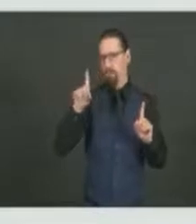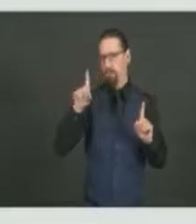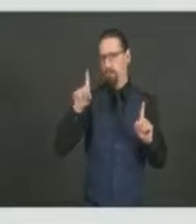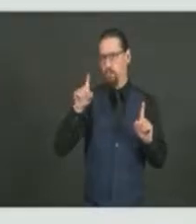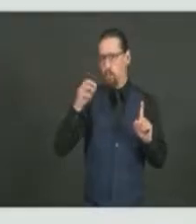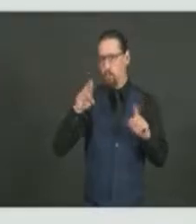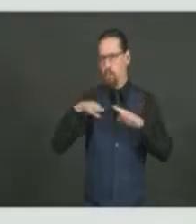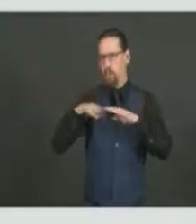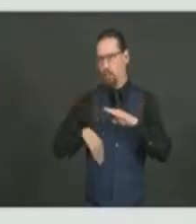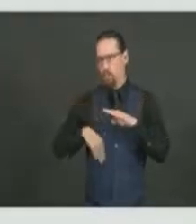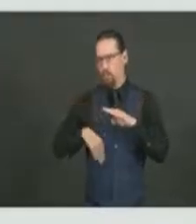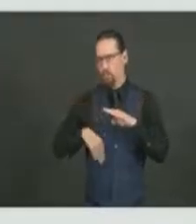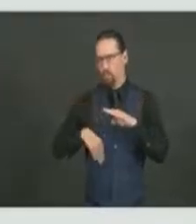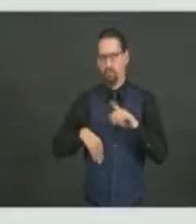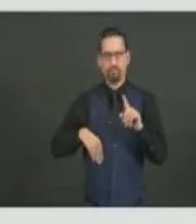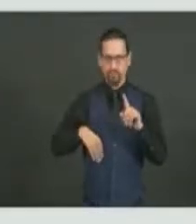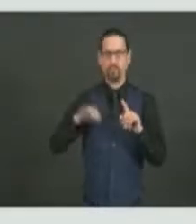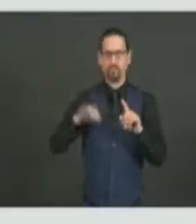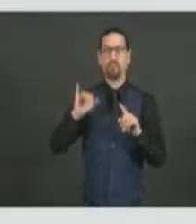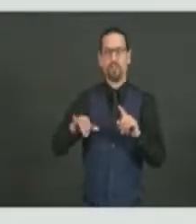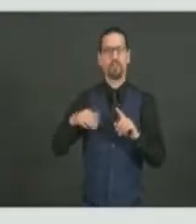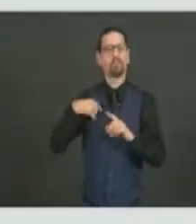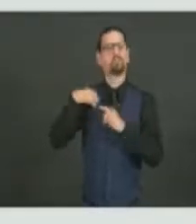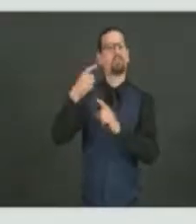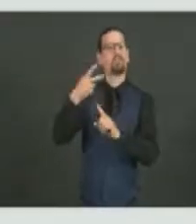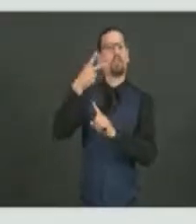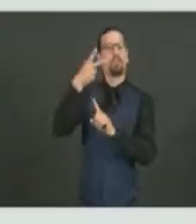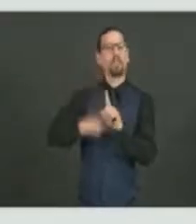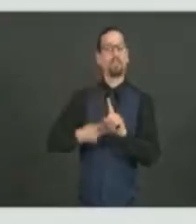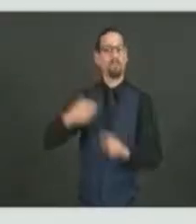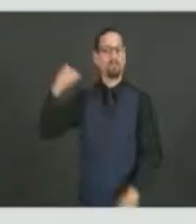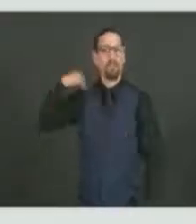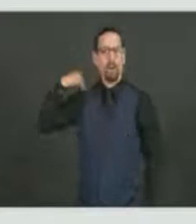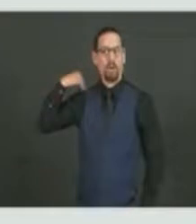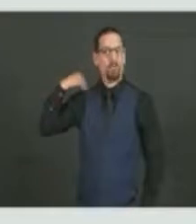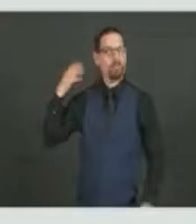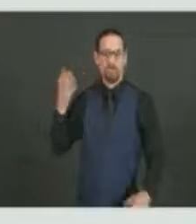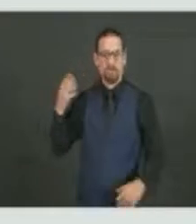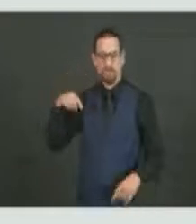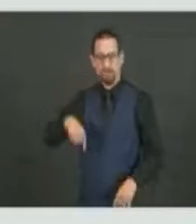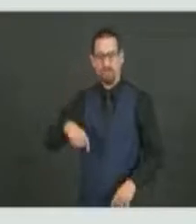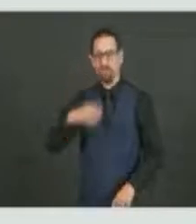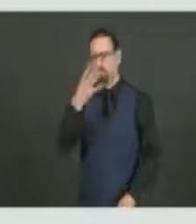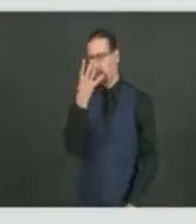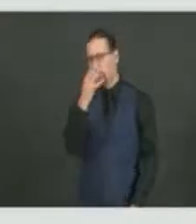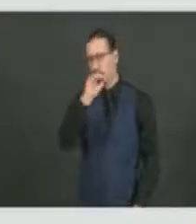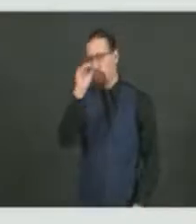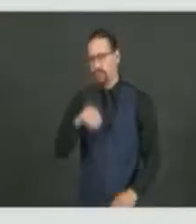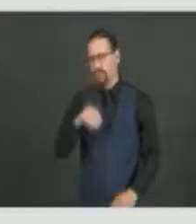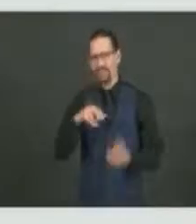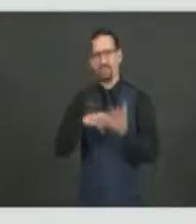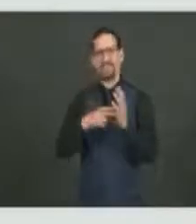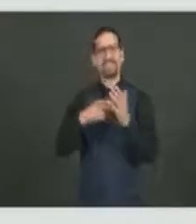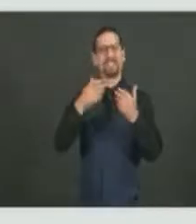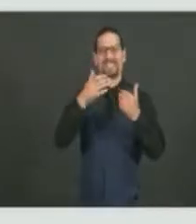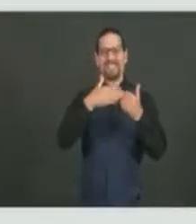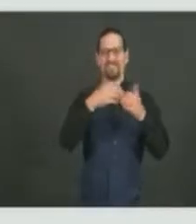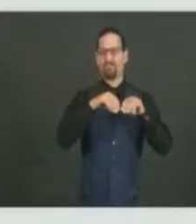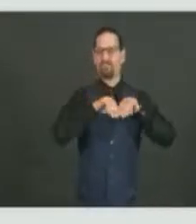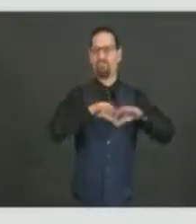reminder, 2 months ago, the R in Rhode Island was 4. That meant each person was infecting 4